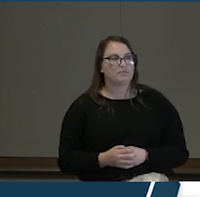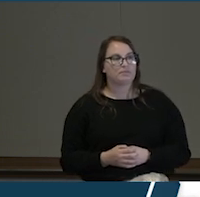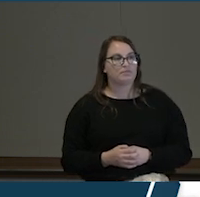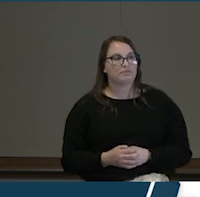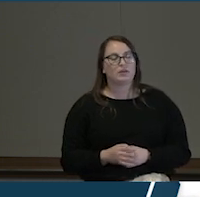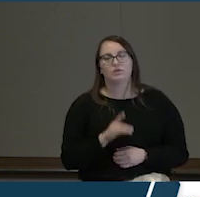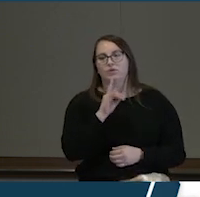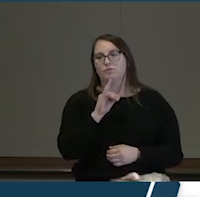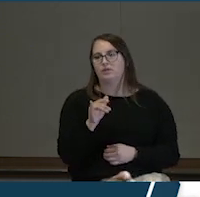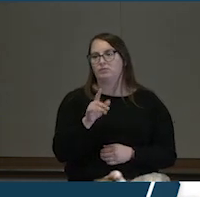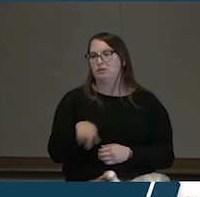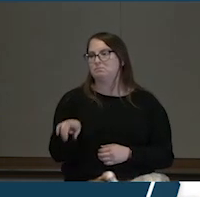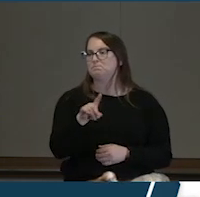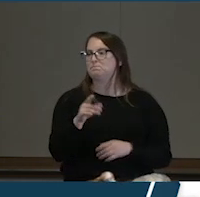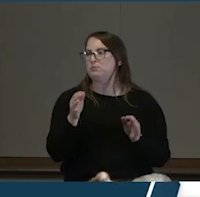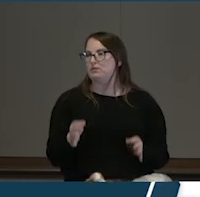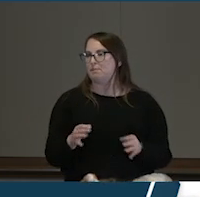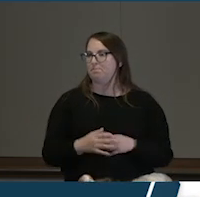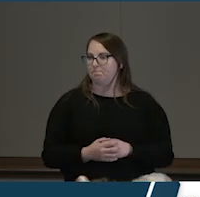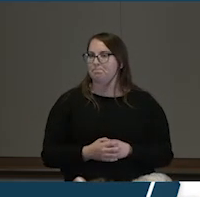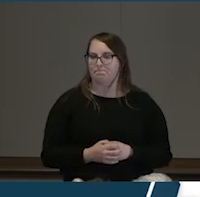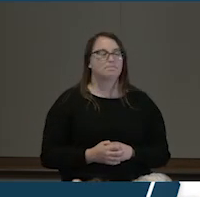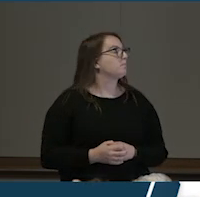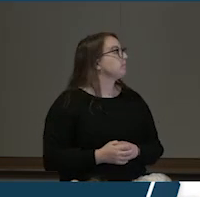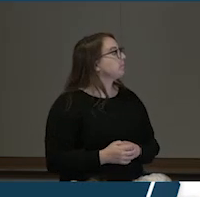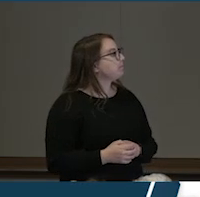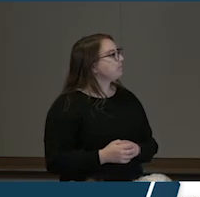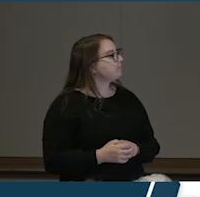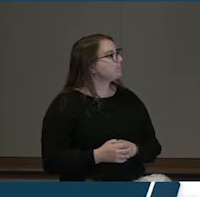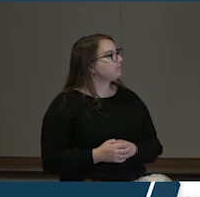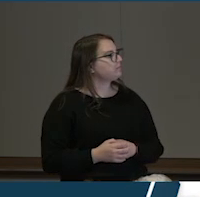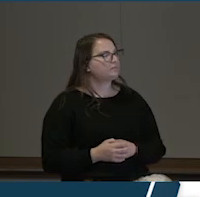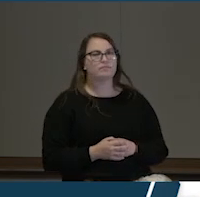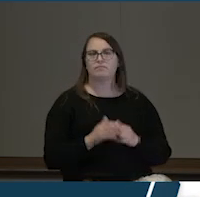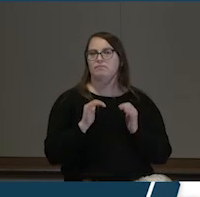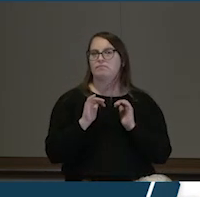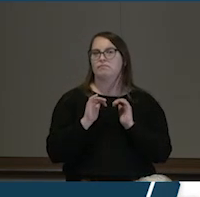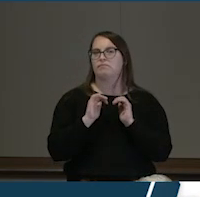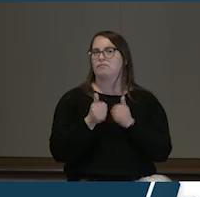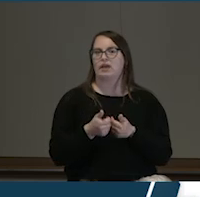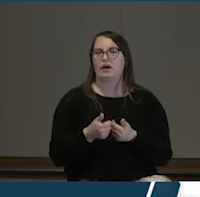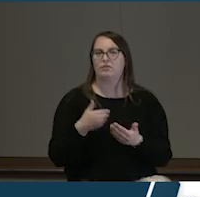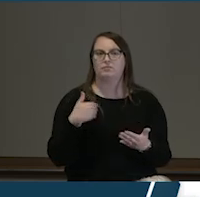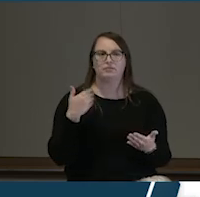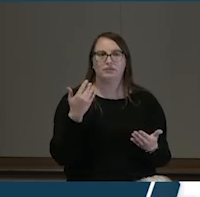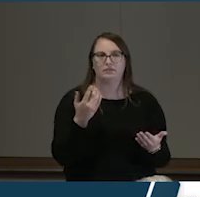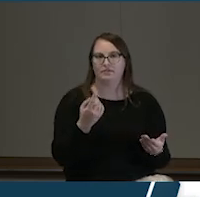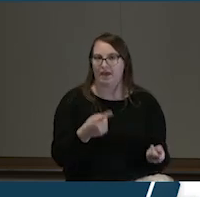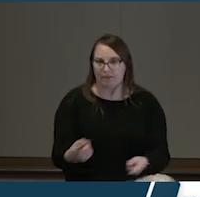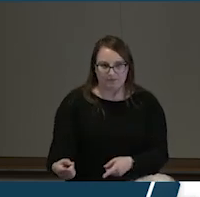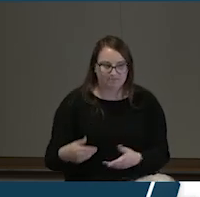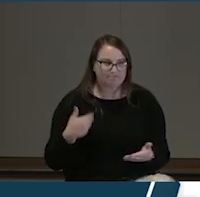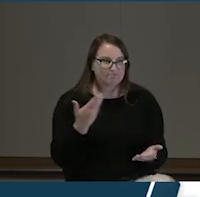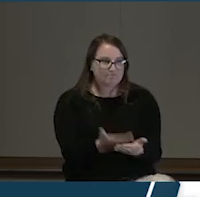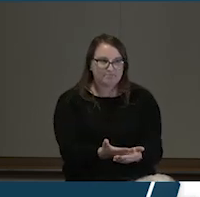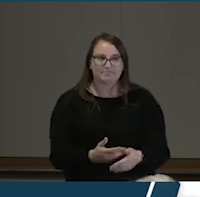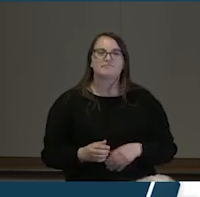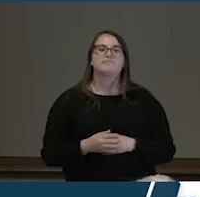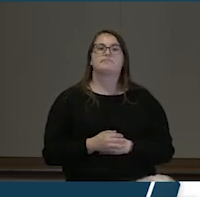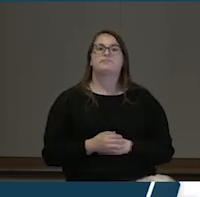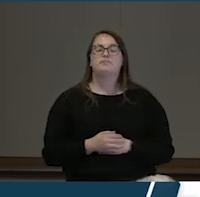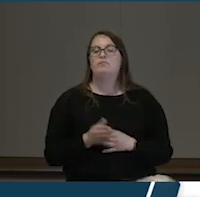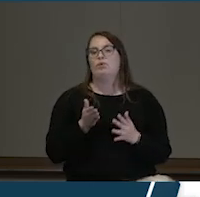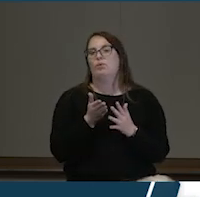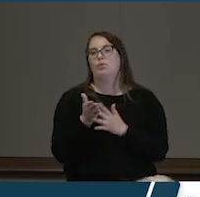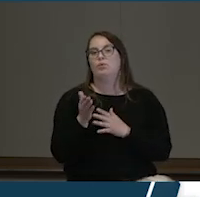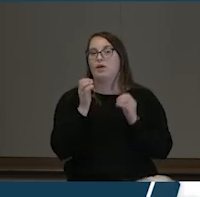you want to do. All right, and so how do we do this, right? How do we make it happen? And it's through education